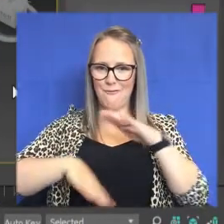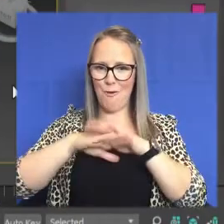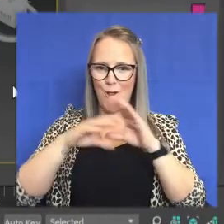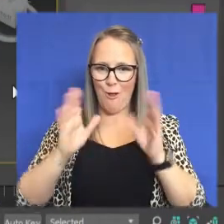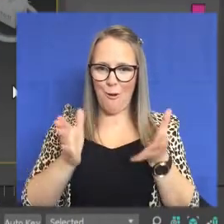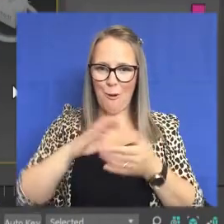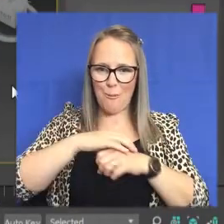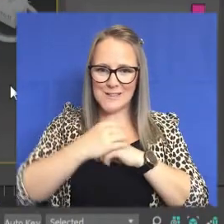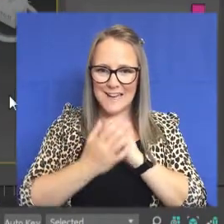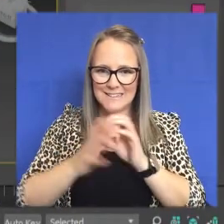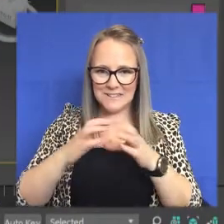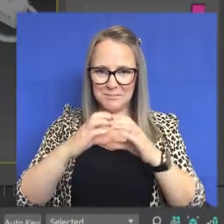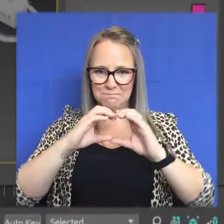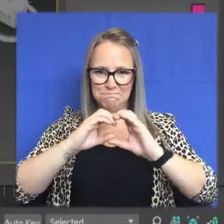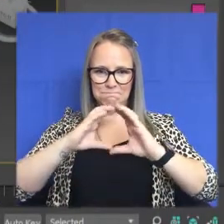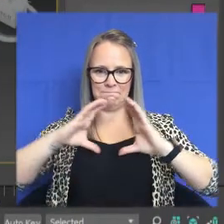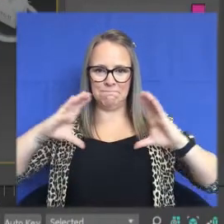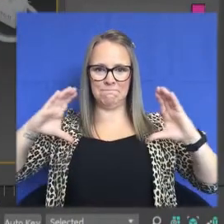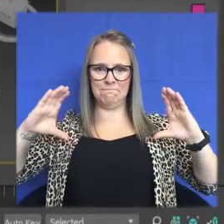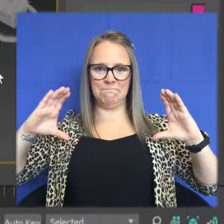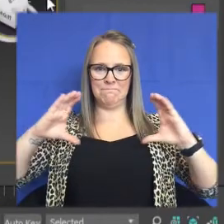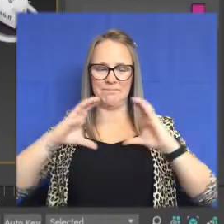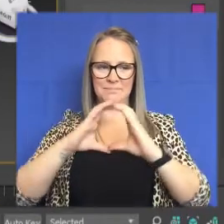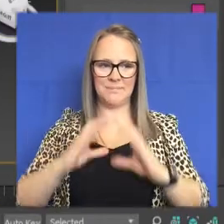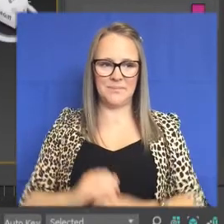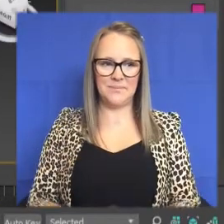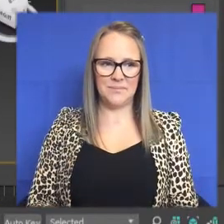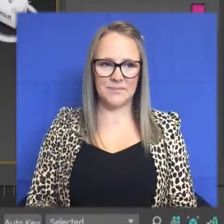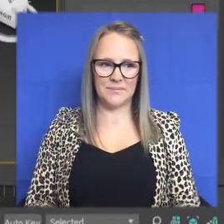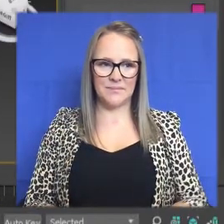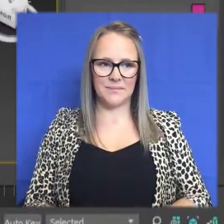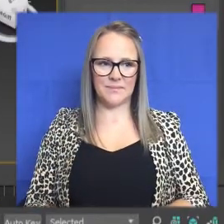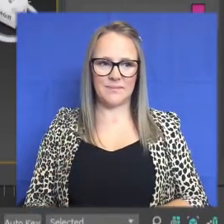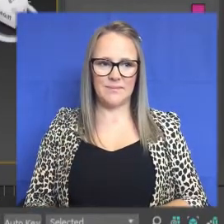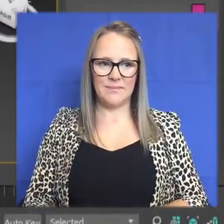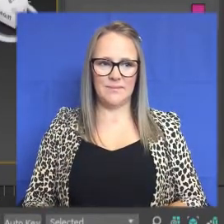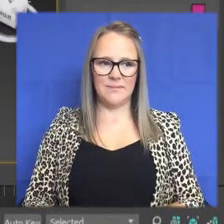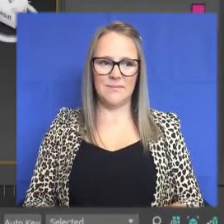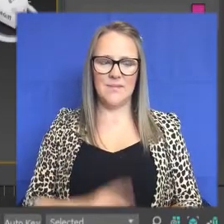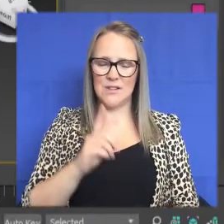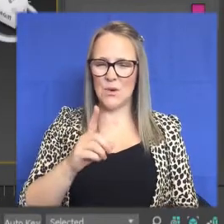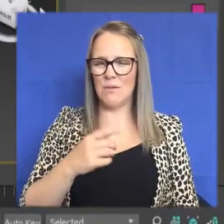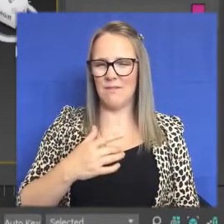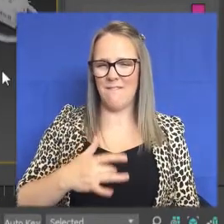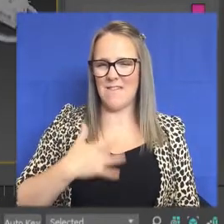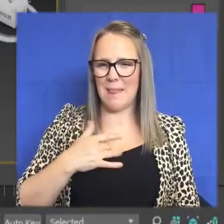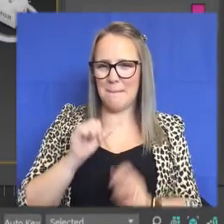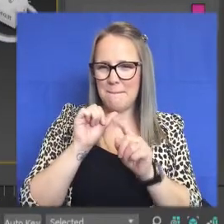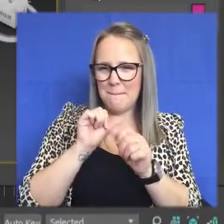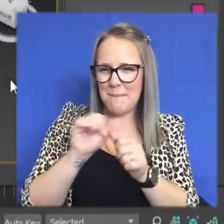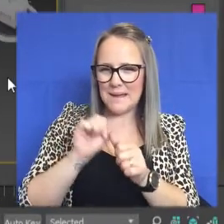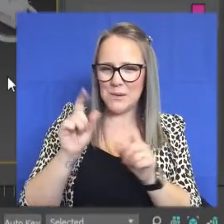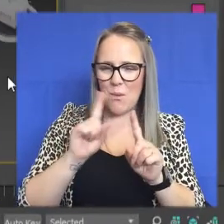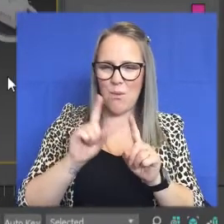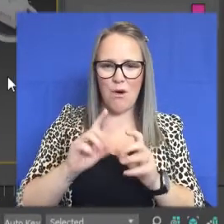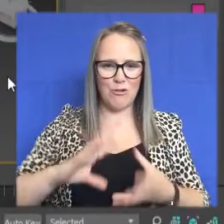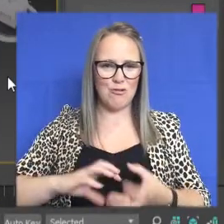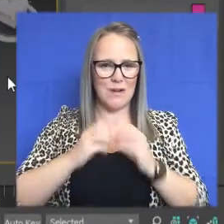Okay, so with that done, I usually find that the best exercise is to create multiple